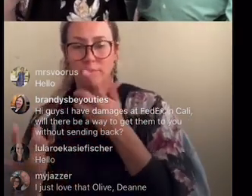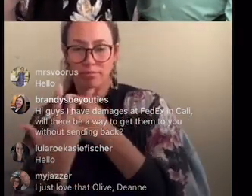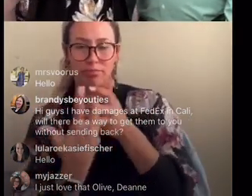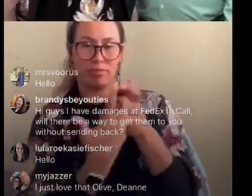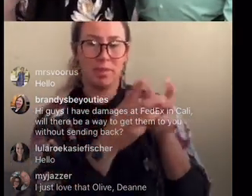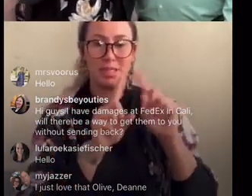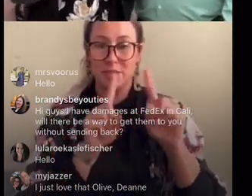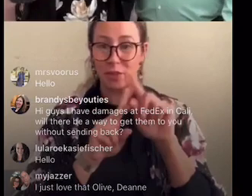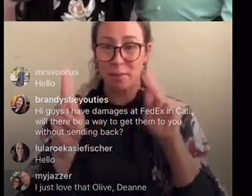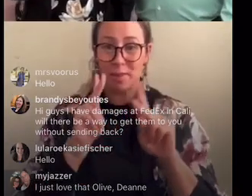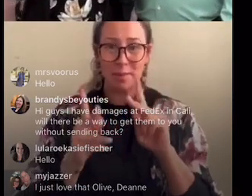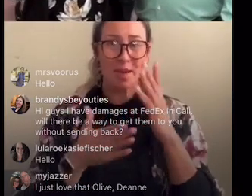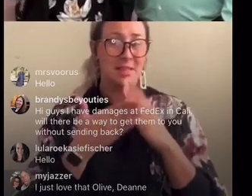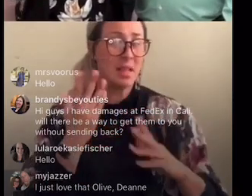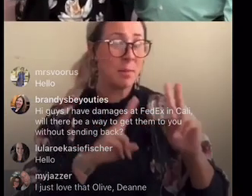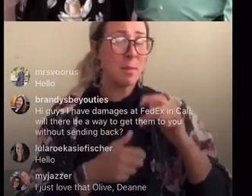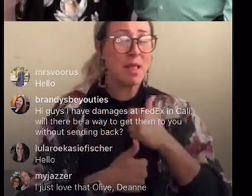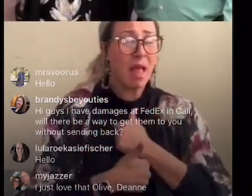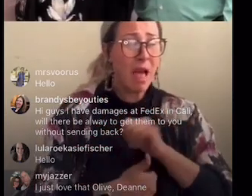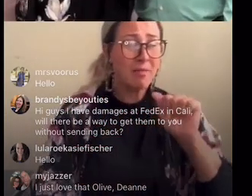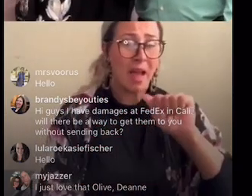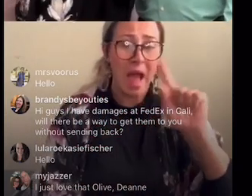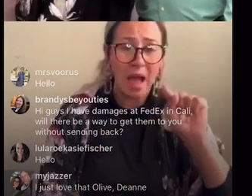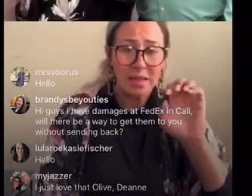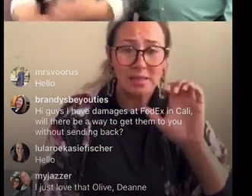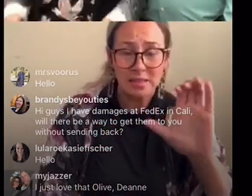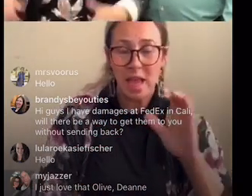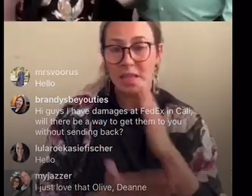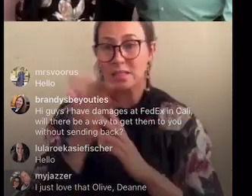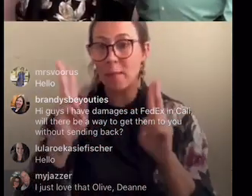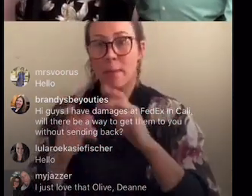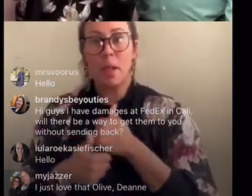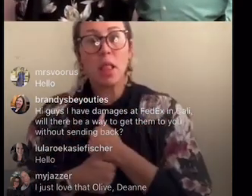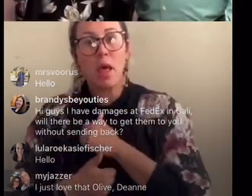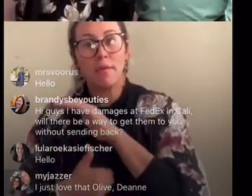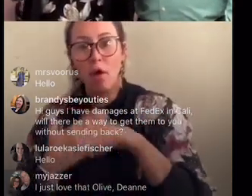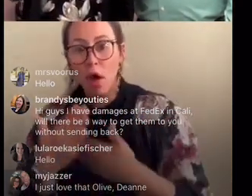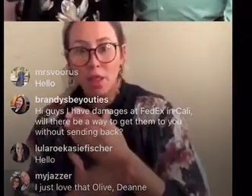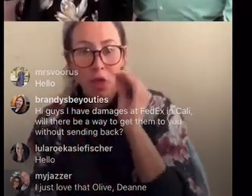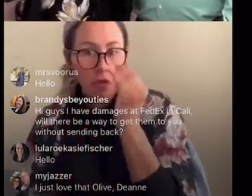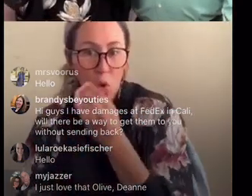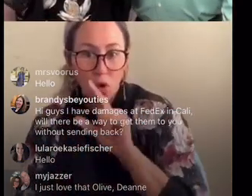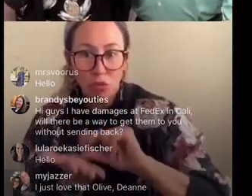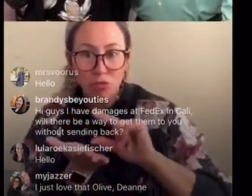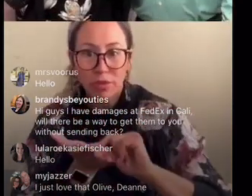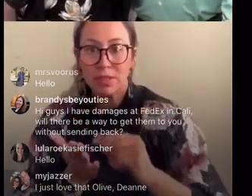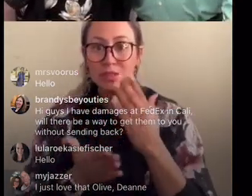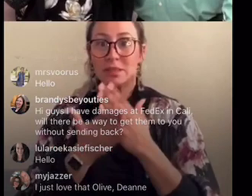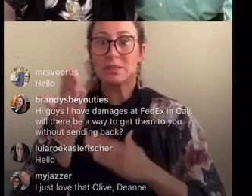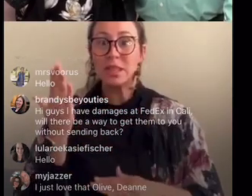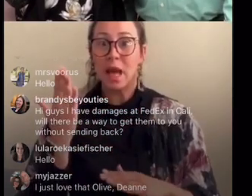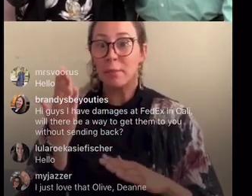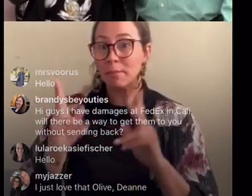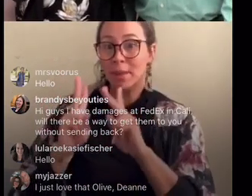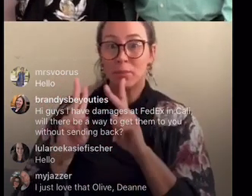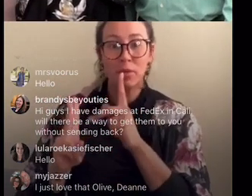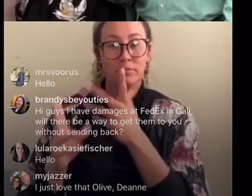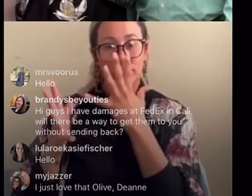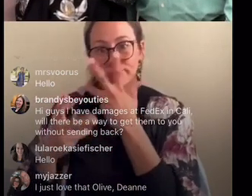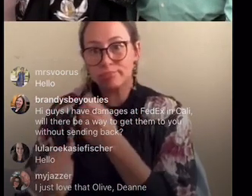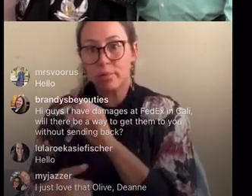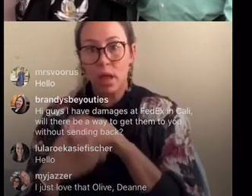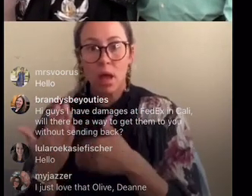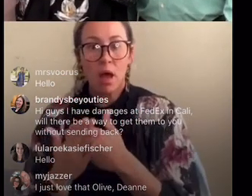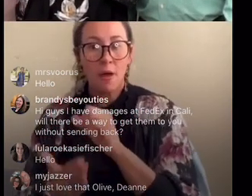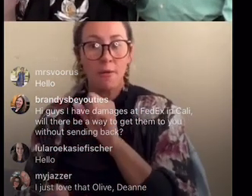those Aztec prints. Some people love all the florals. Some people love all the solids. Guess what?